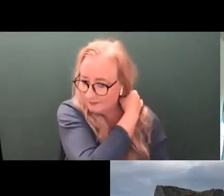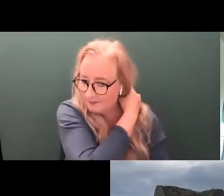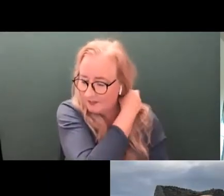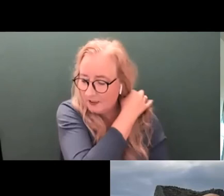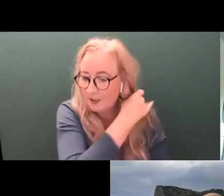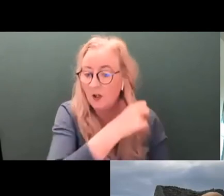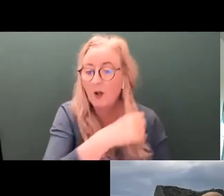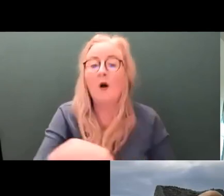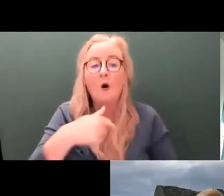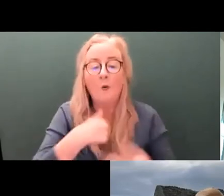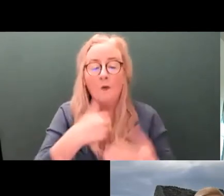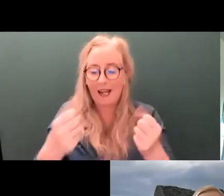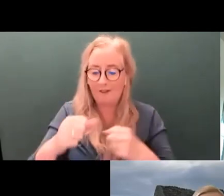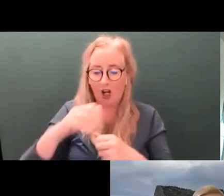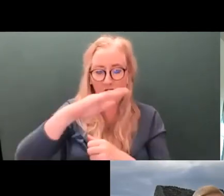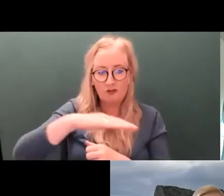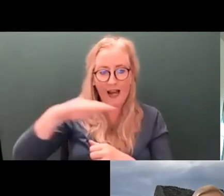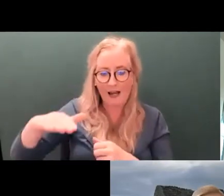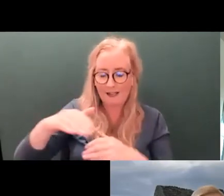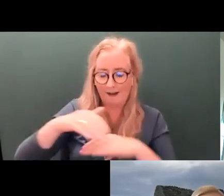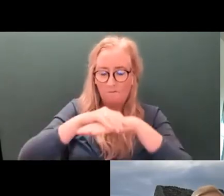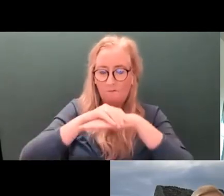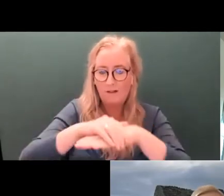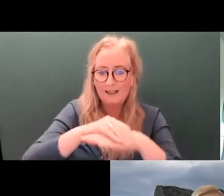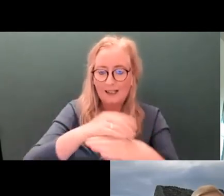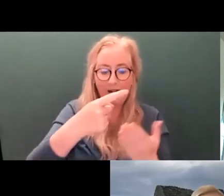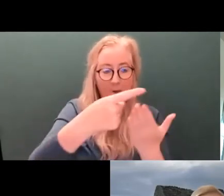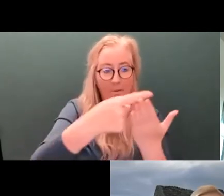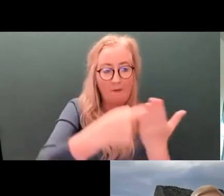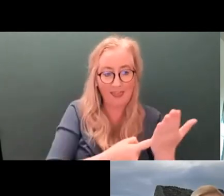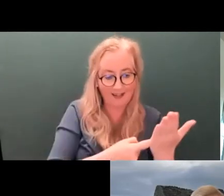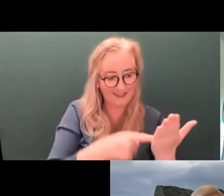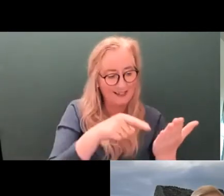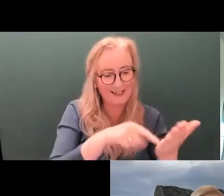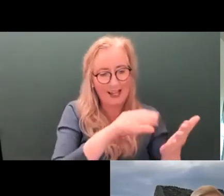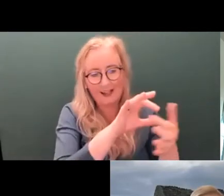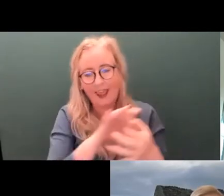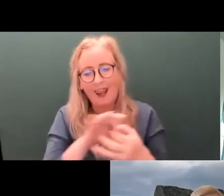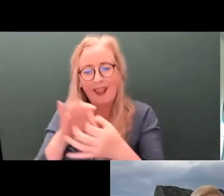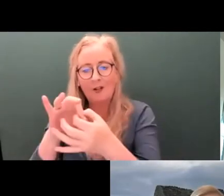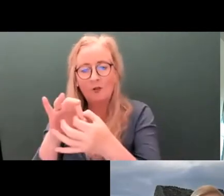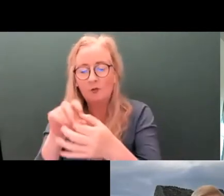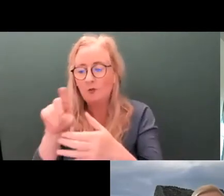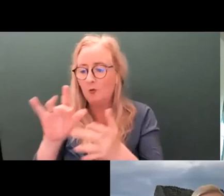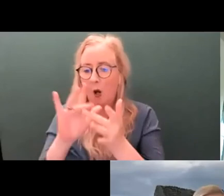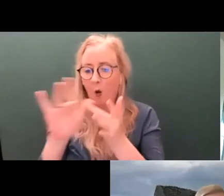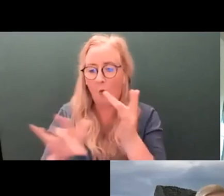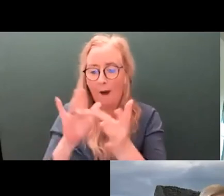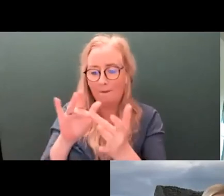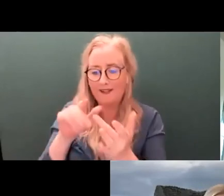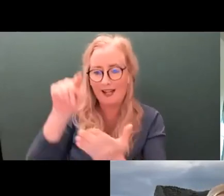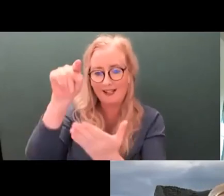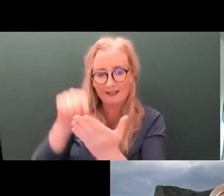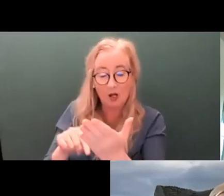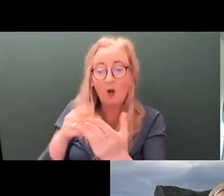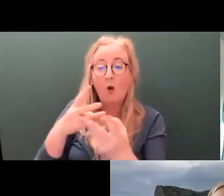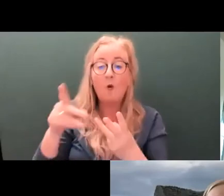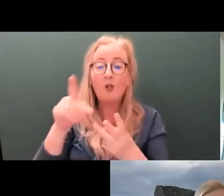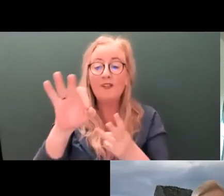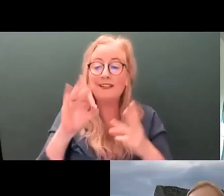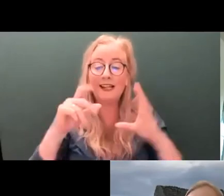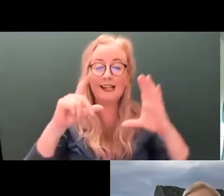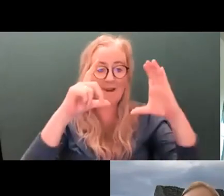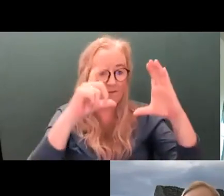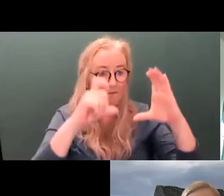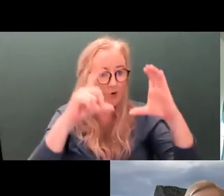child friendly policy, which is up on our website there that might give you some direction there. Certainly when you're taking photographs, obviously you need